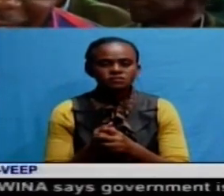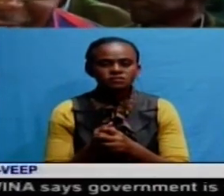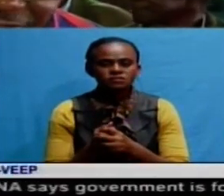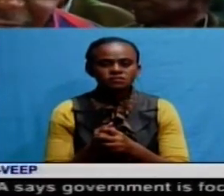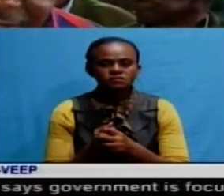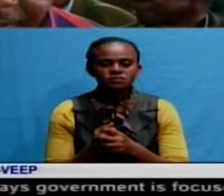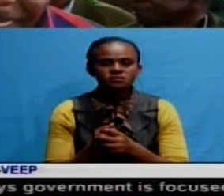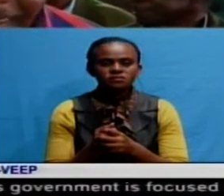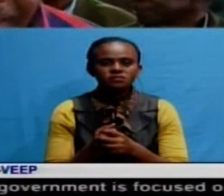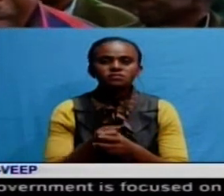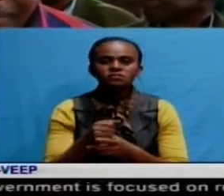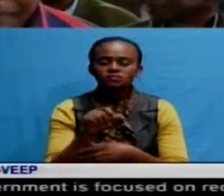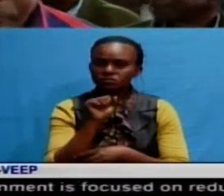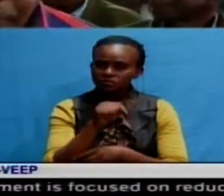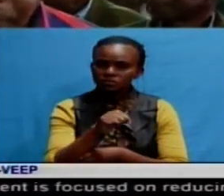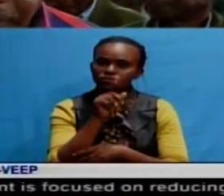offensive language.